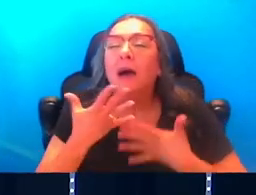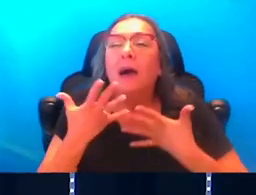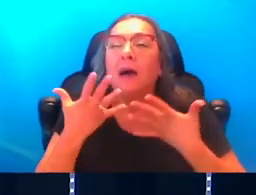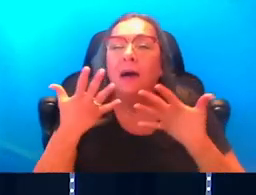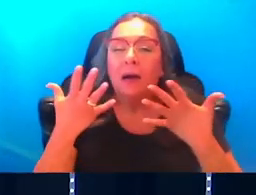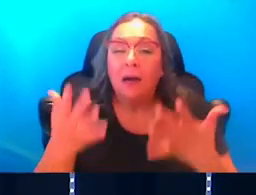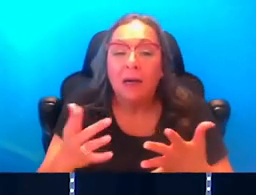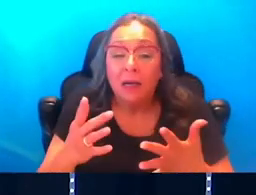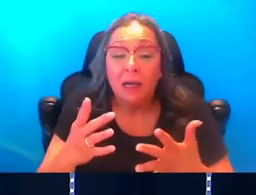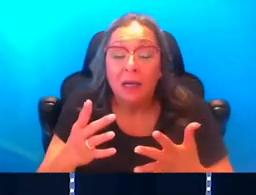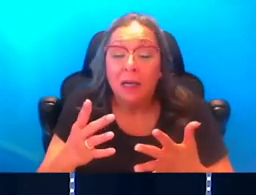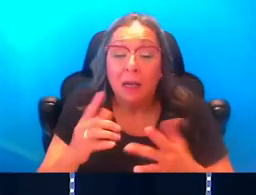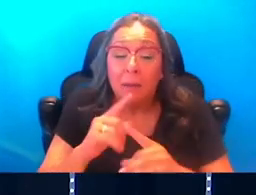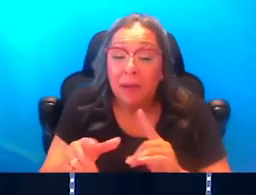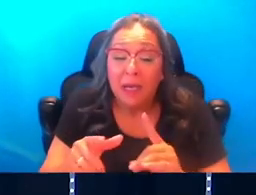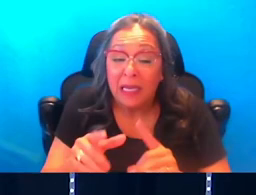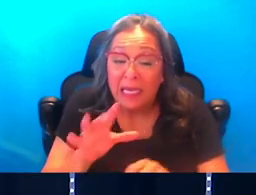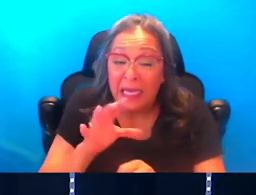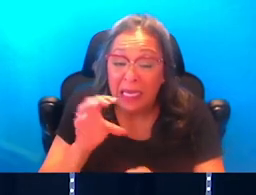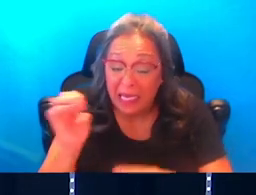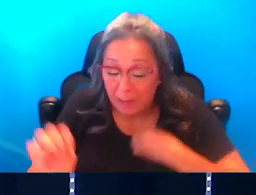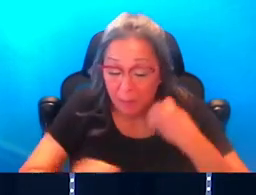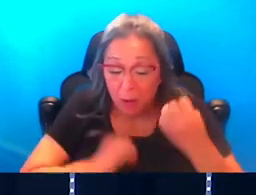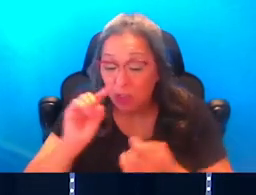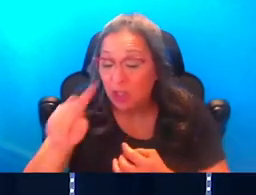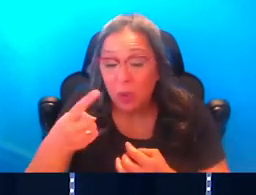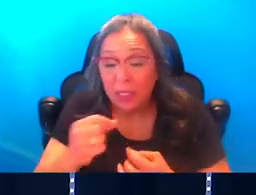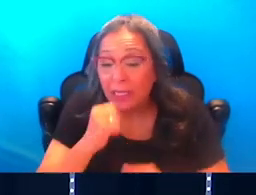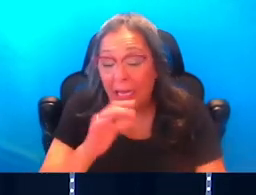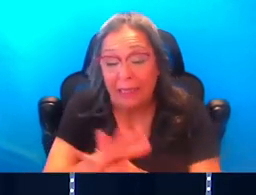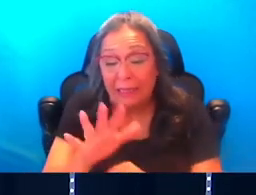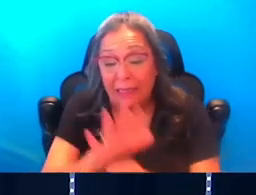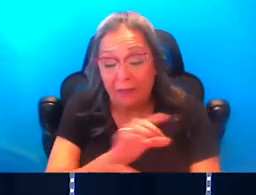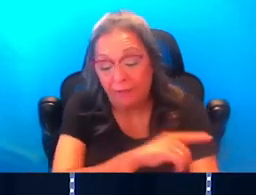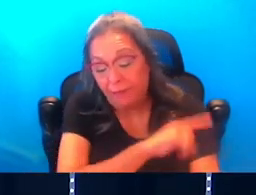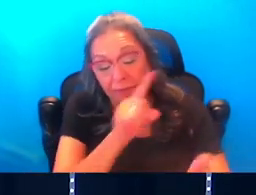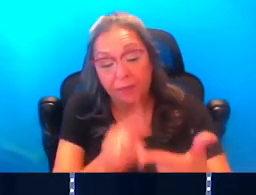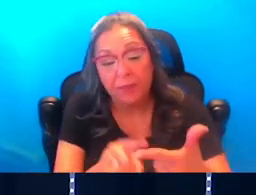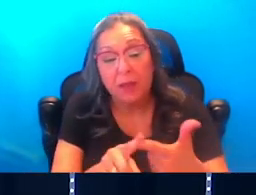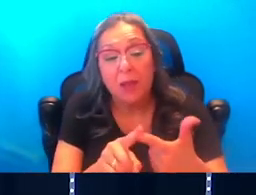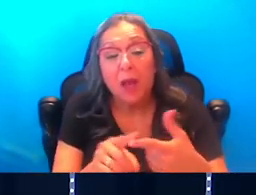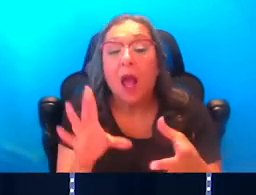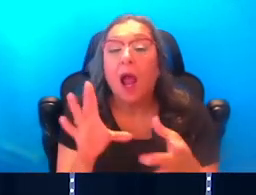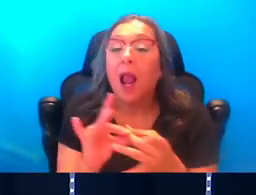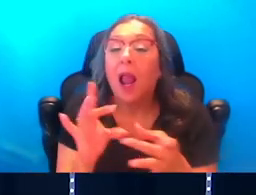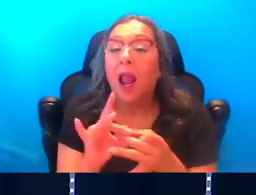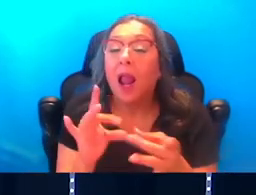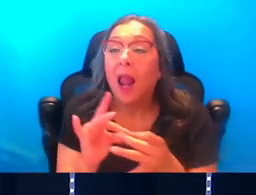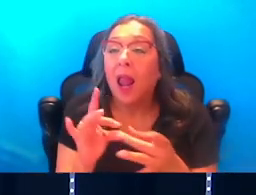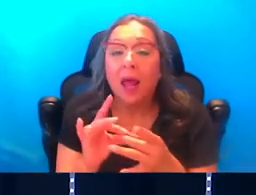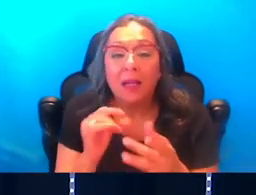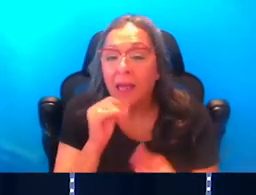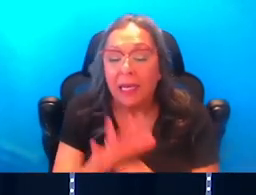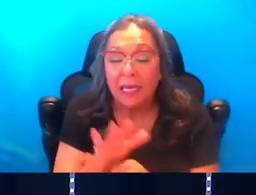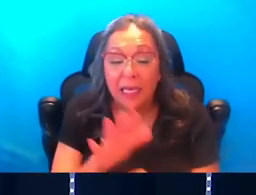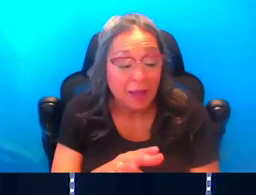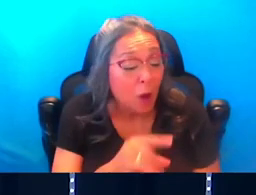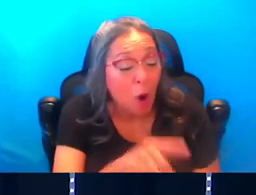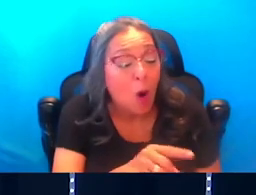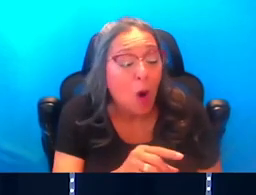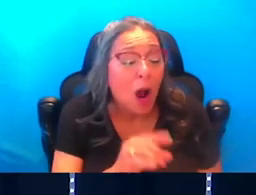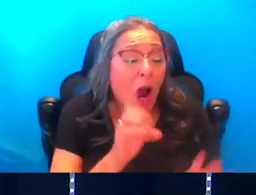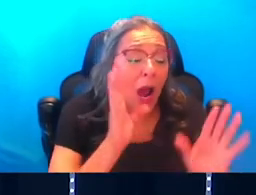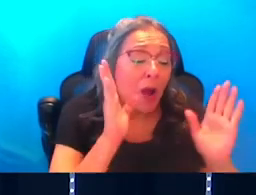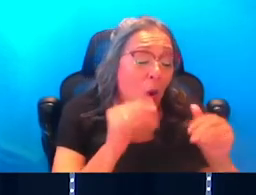The emotions are not enough. Number two, the words I say are not enough. Be warm and well fed. Just because you said